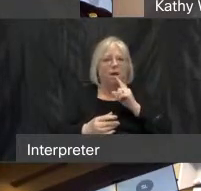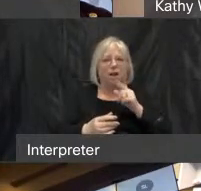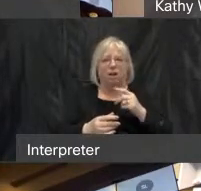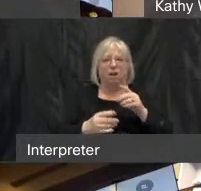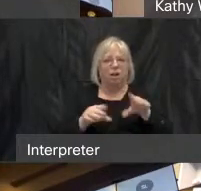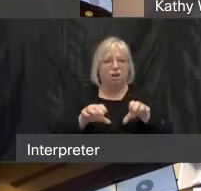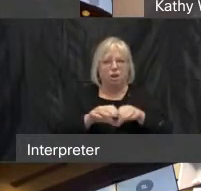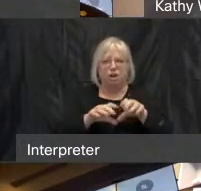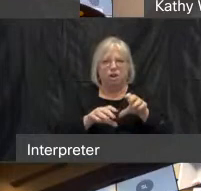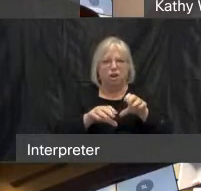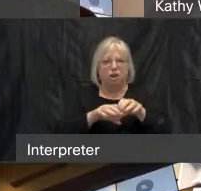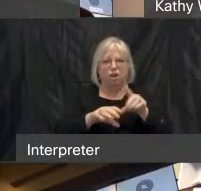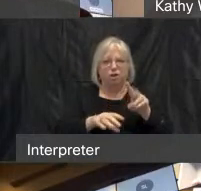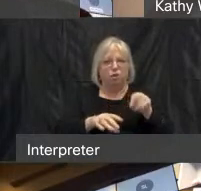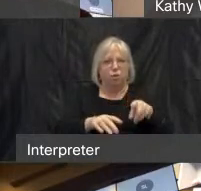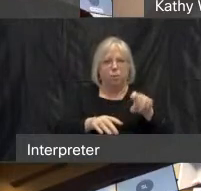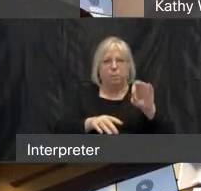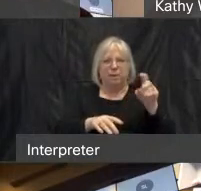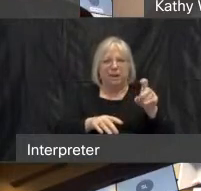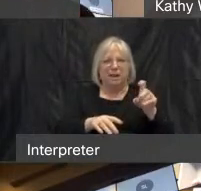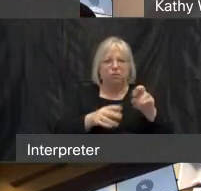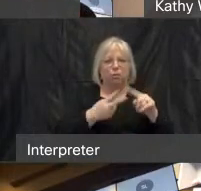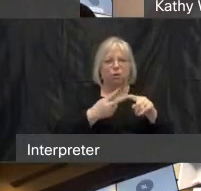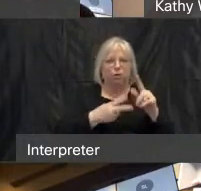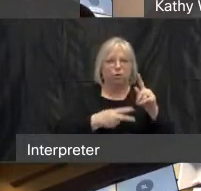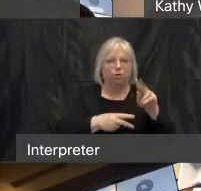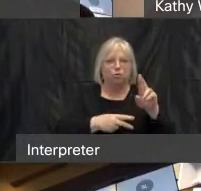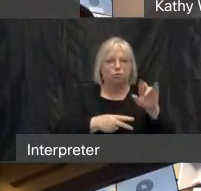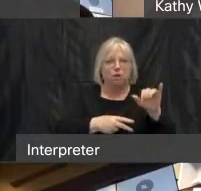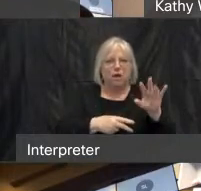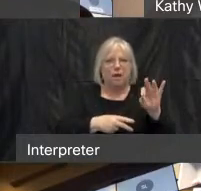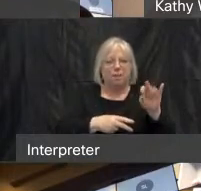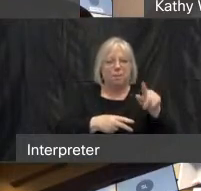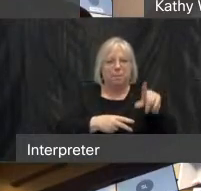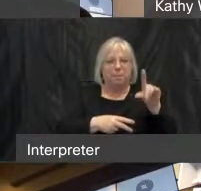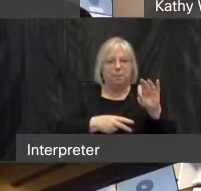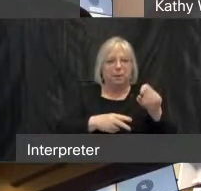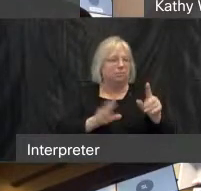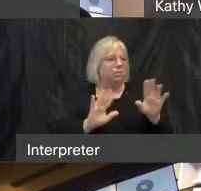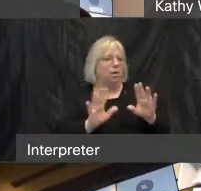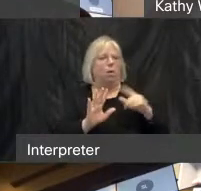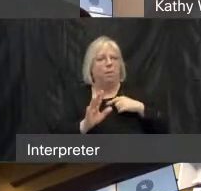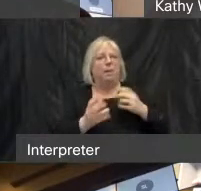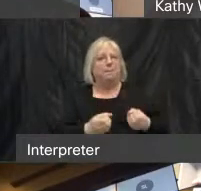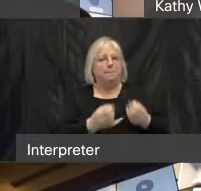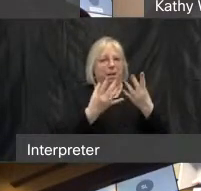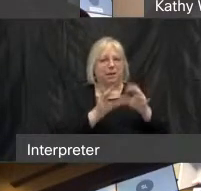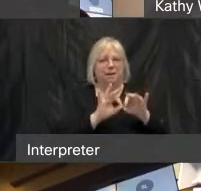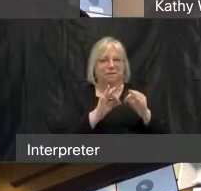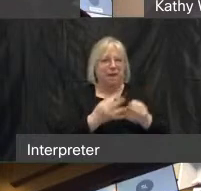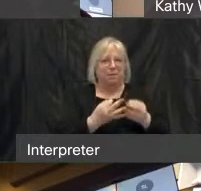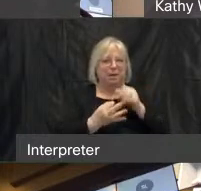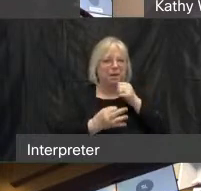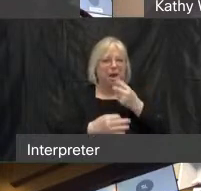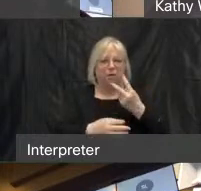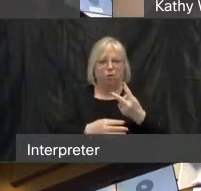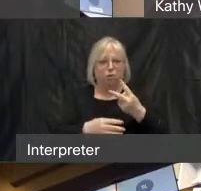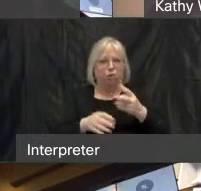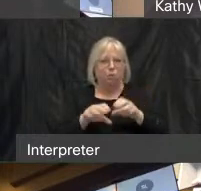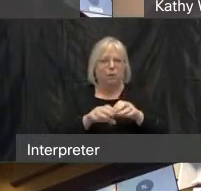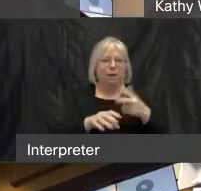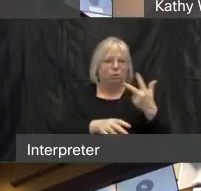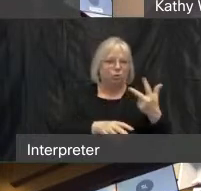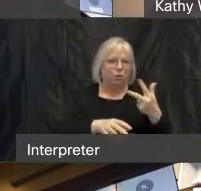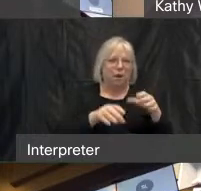triplexes, duplexes, there needs to be a certain number below. No, I'm talking multifamily. Okay. That's not considered a duplex or triplex. Okay,